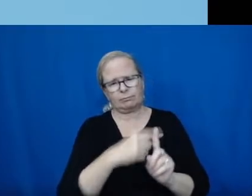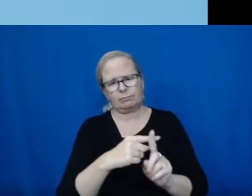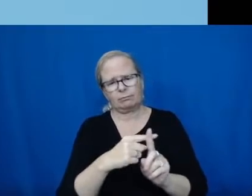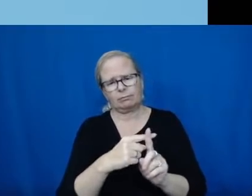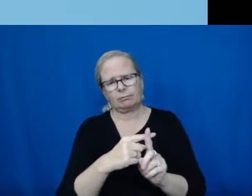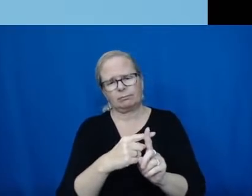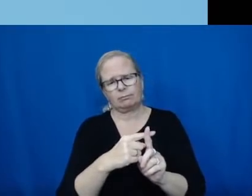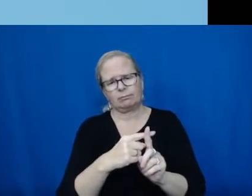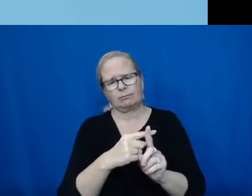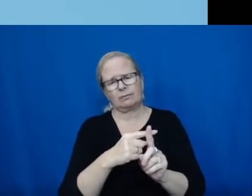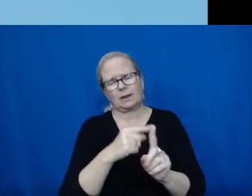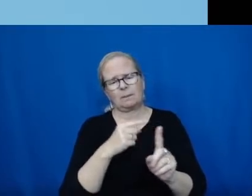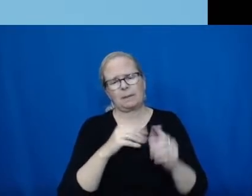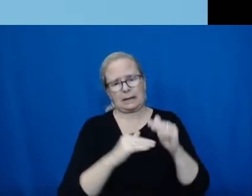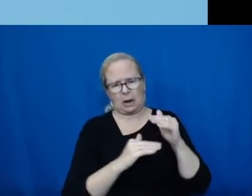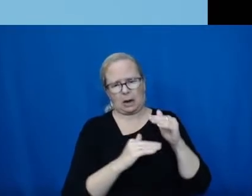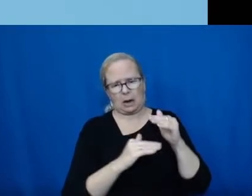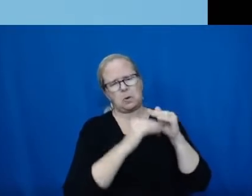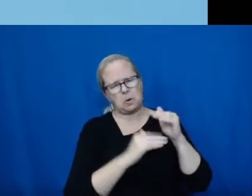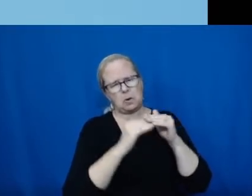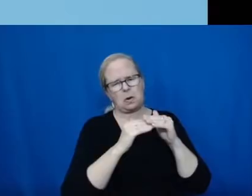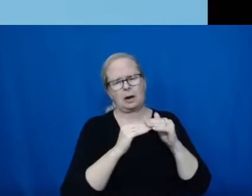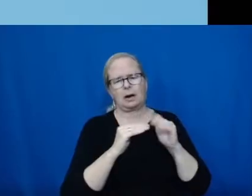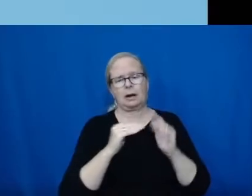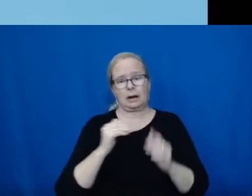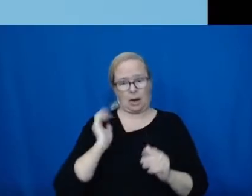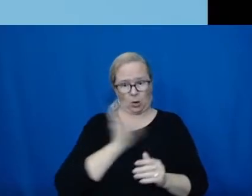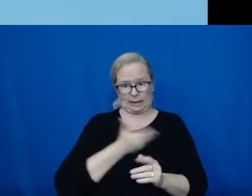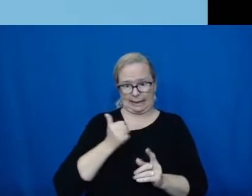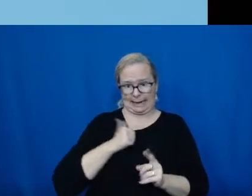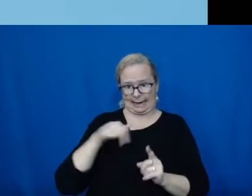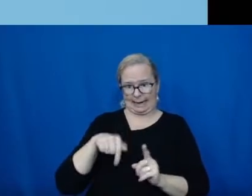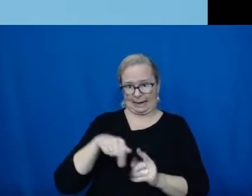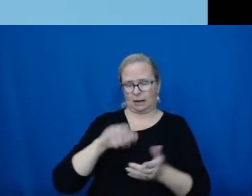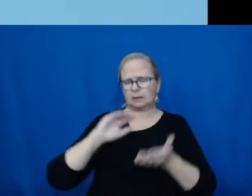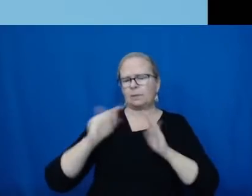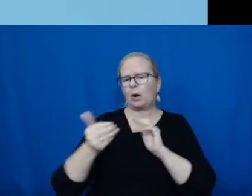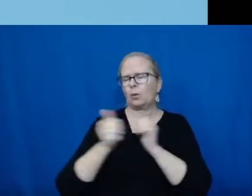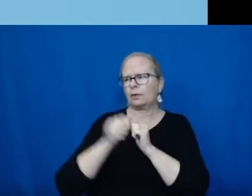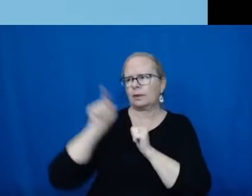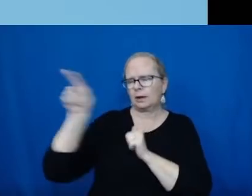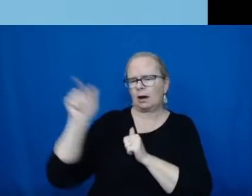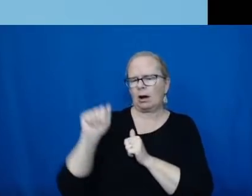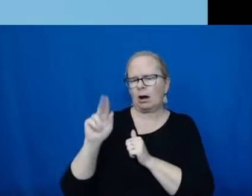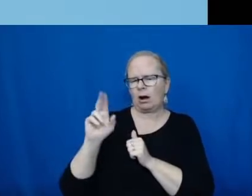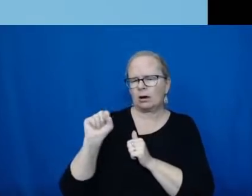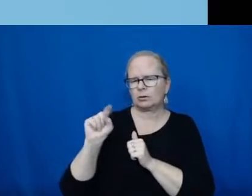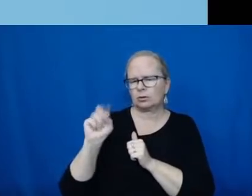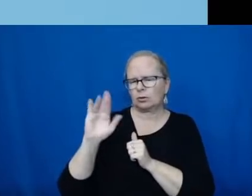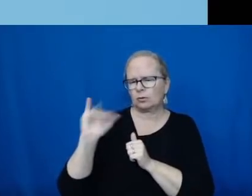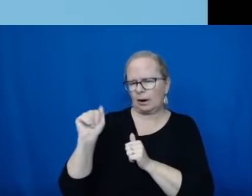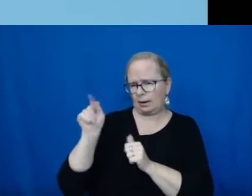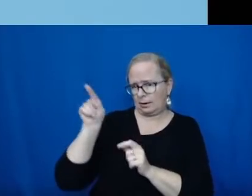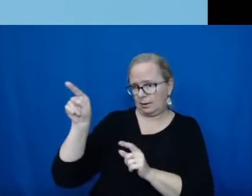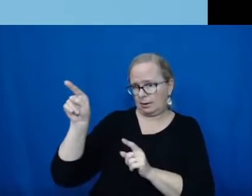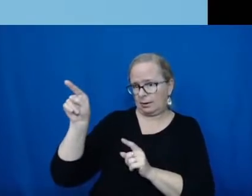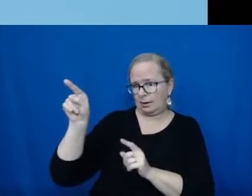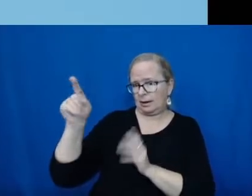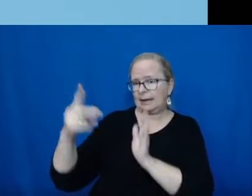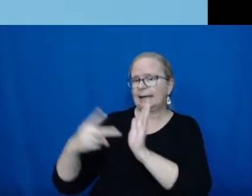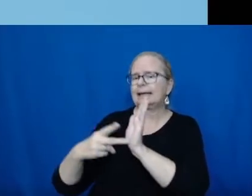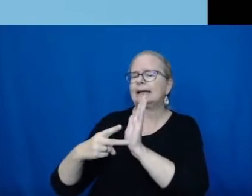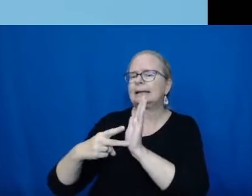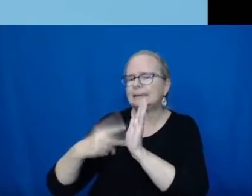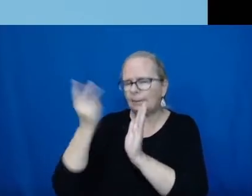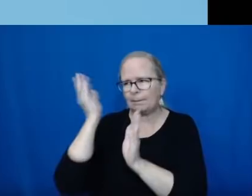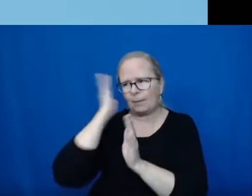than we have. Also, in second wave, they allowed cases grow twice higher than our cases, and they had twice more death per